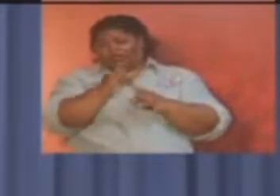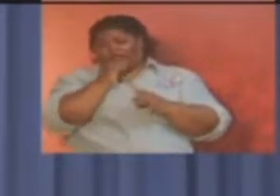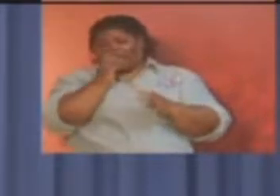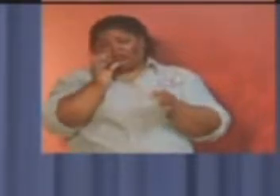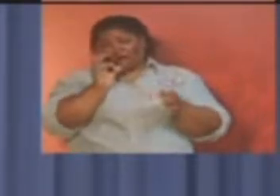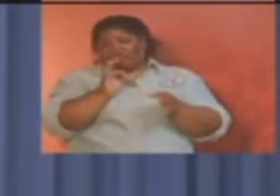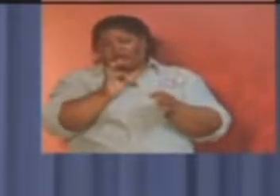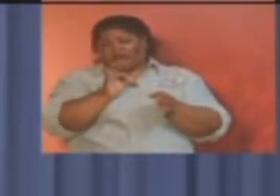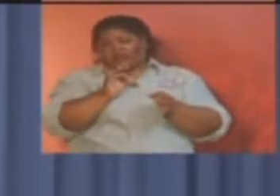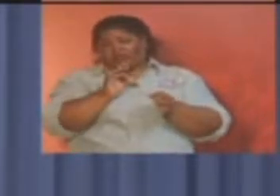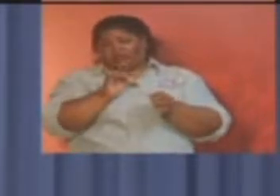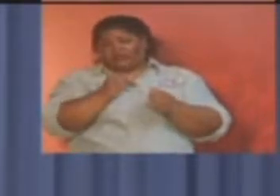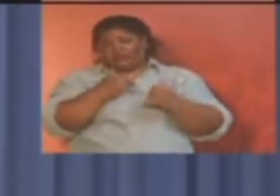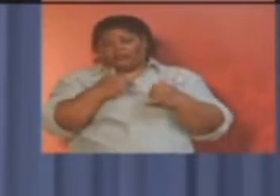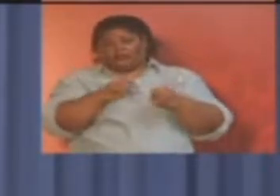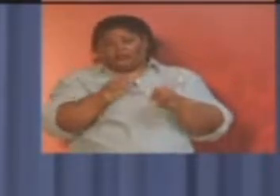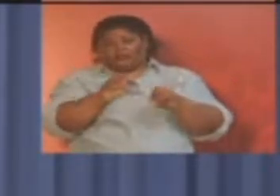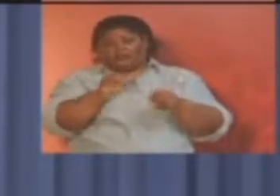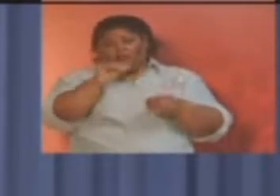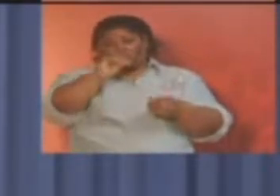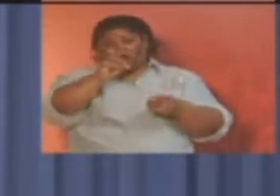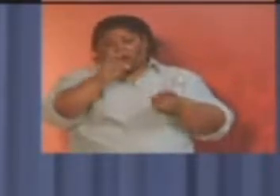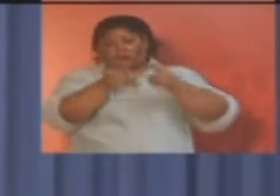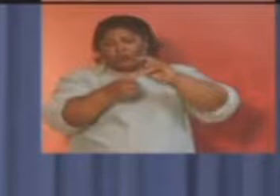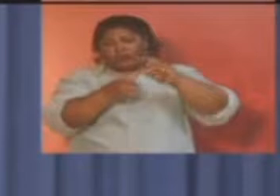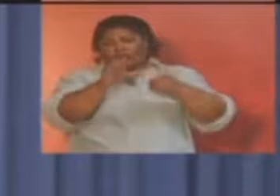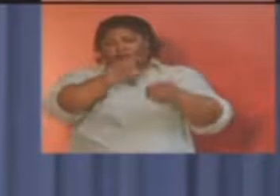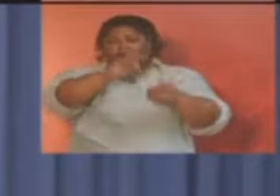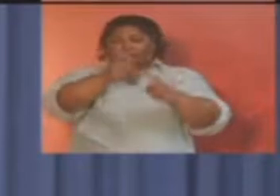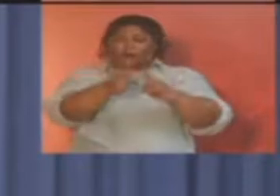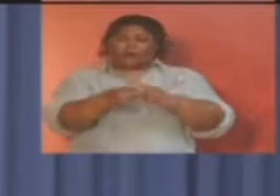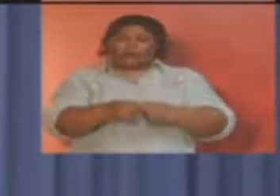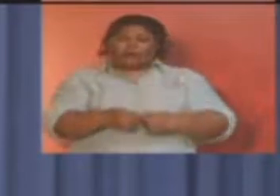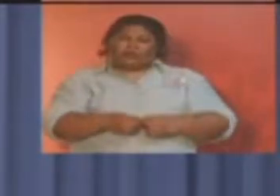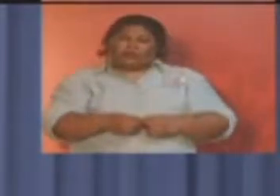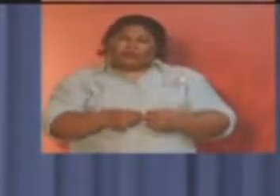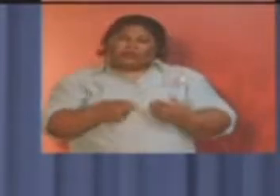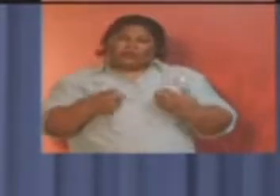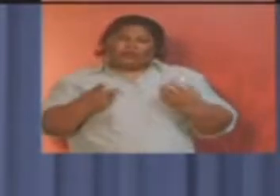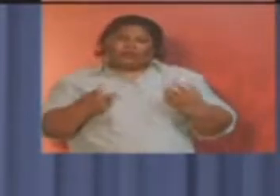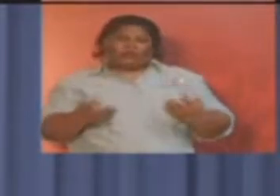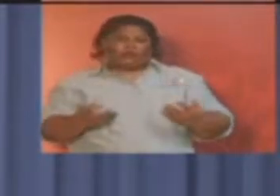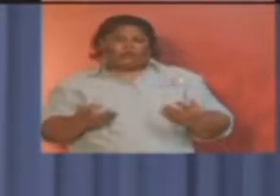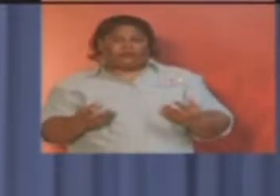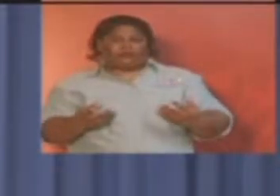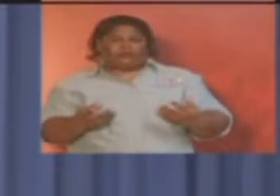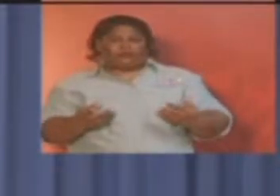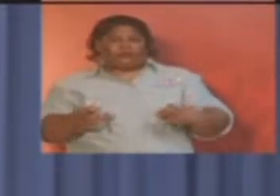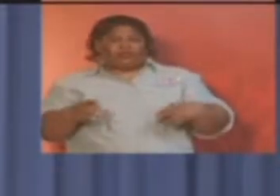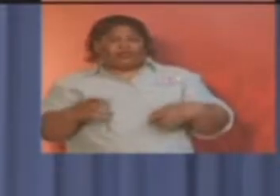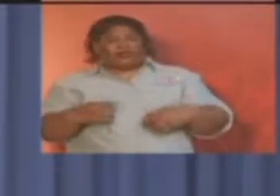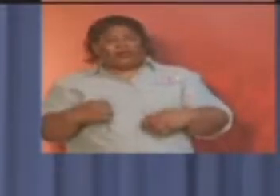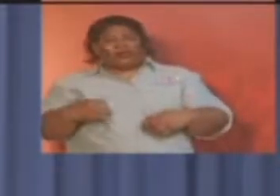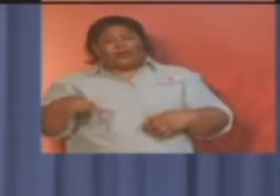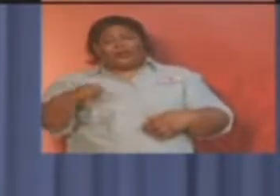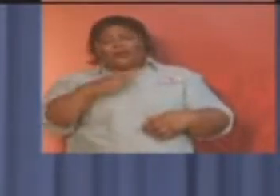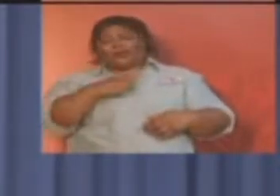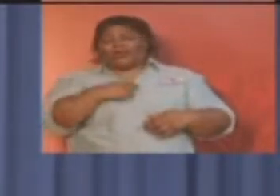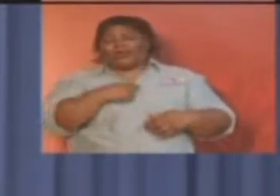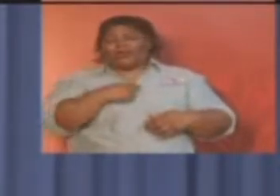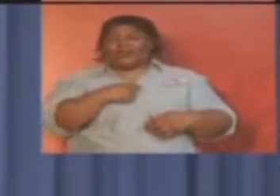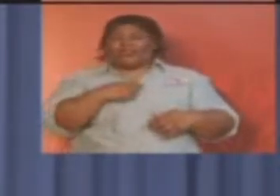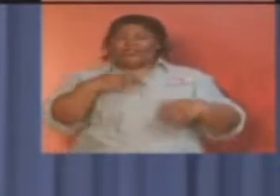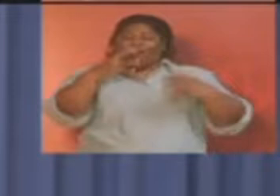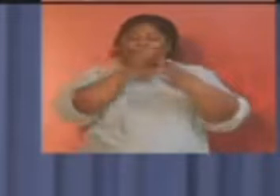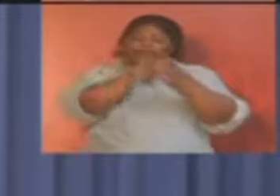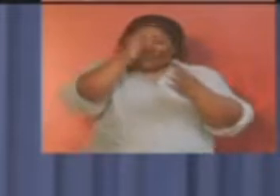changing situation, as a matter of fact. We are trying to head off much of the difficulty, but we are not for 1 minute saying that the